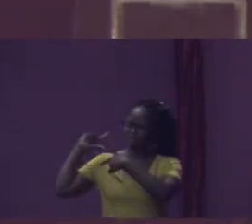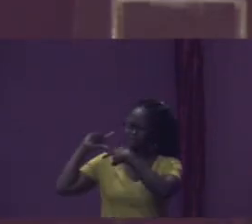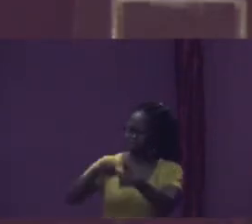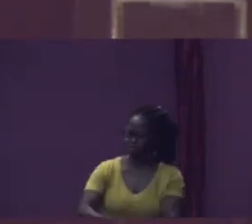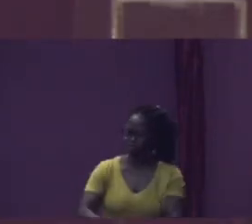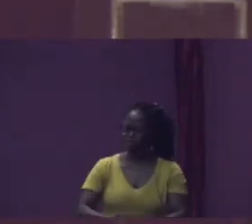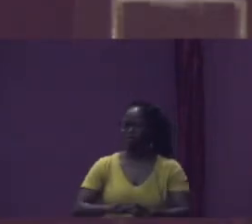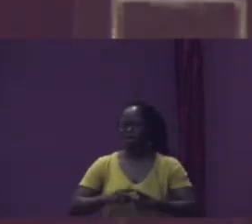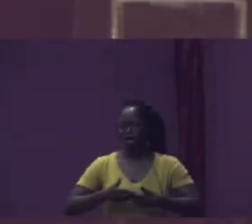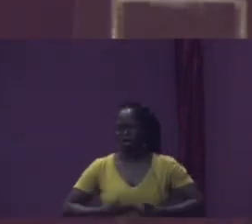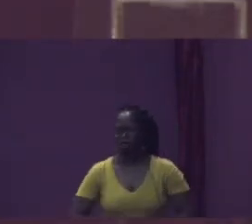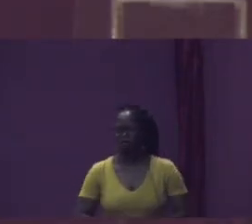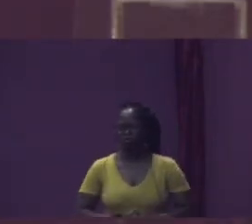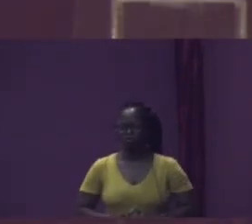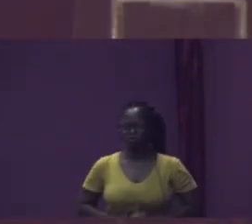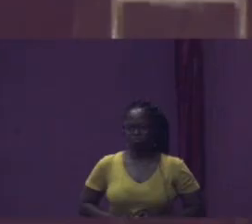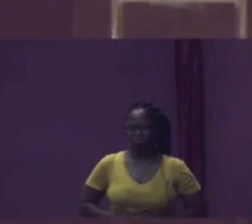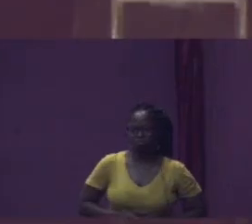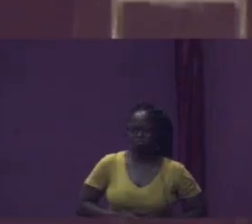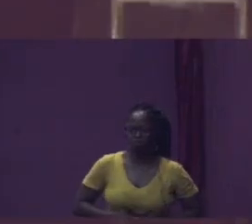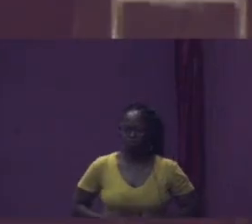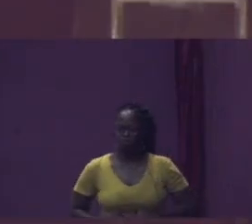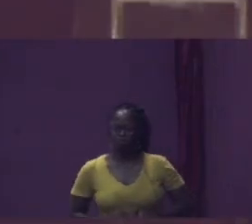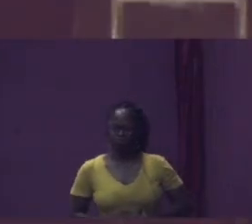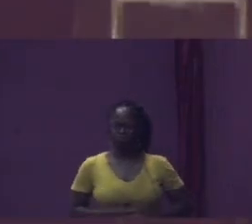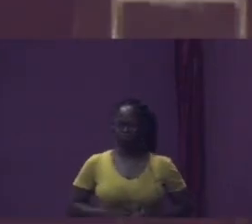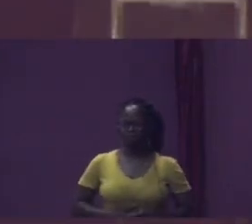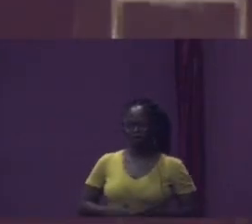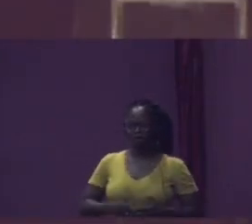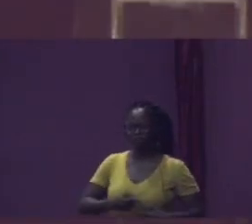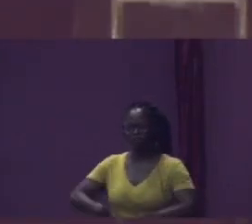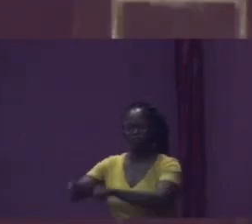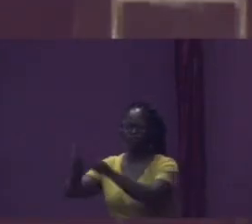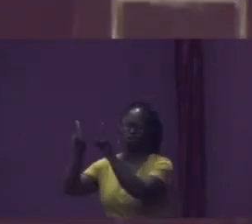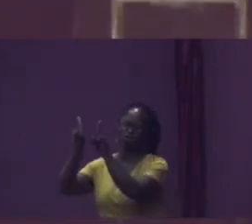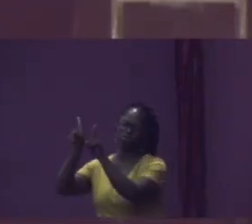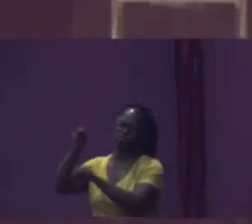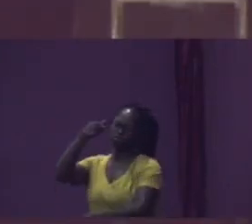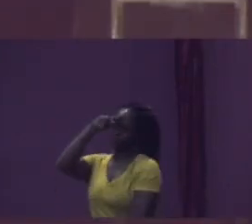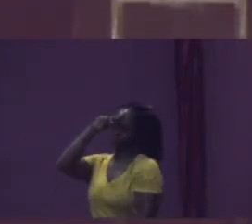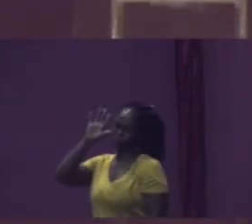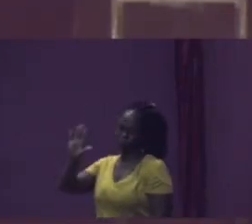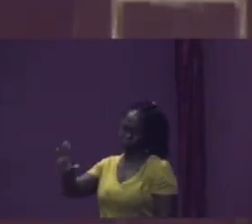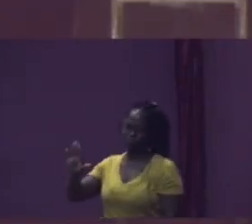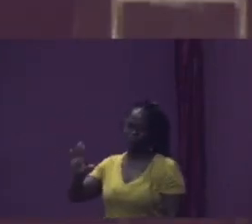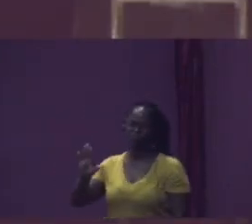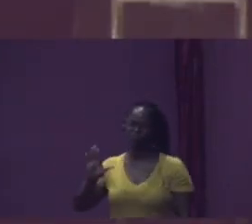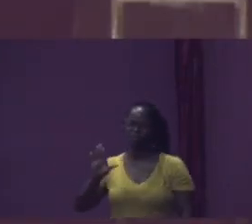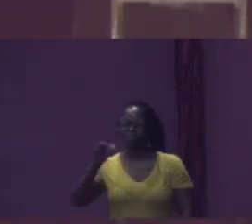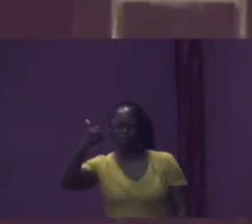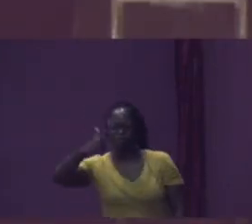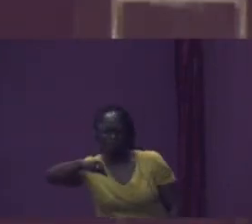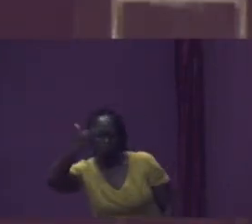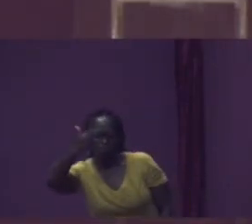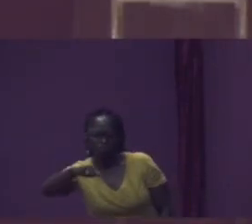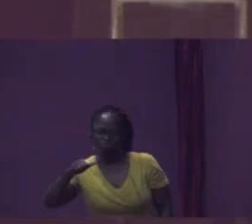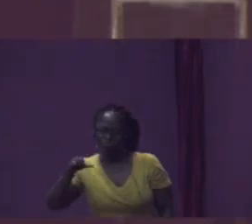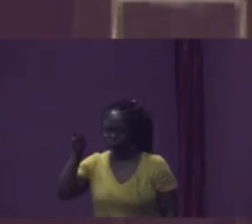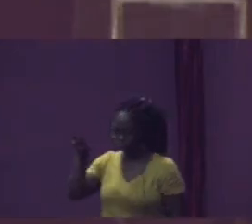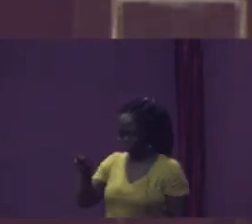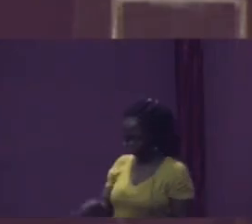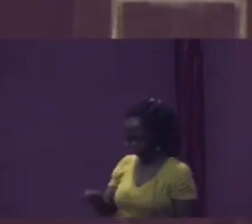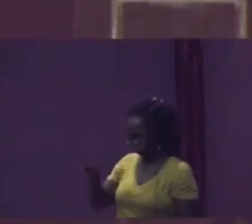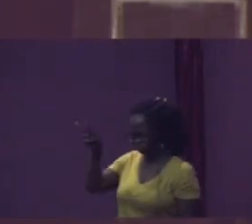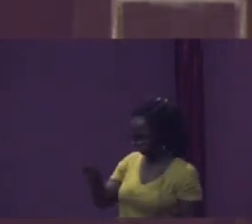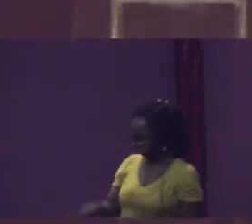became stronger, and she reported to the maternity unit for assessment. And so she was there, she was at the hospital when labor began,